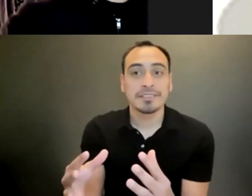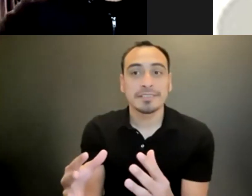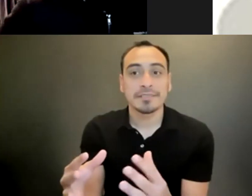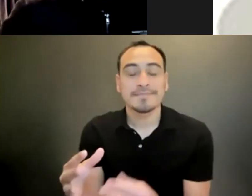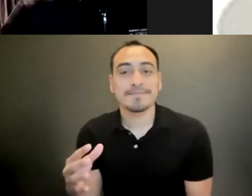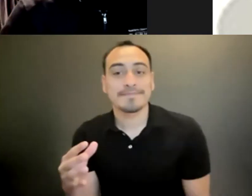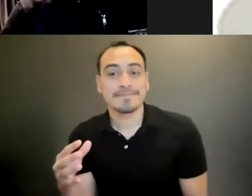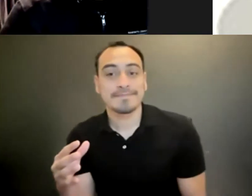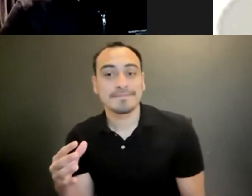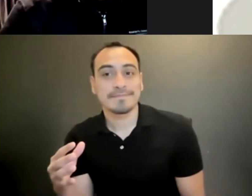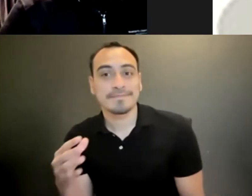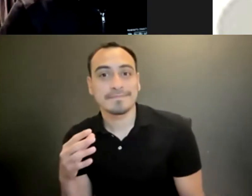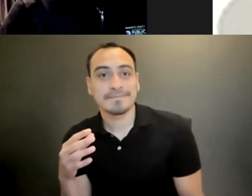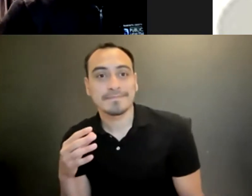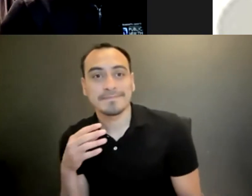with the program.